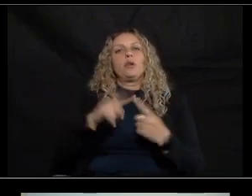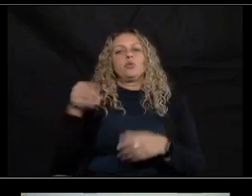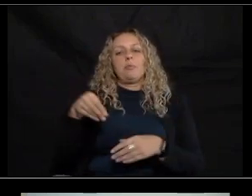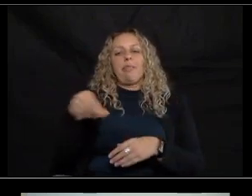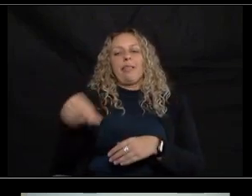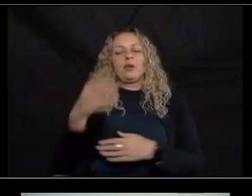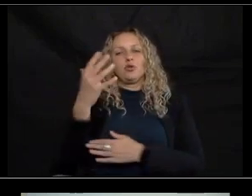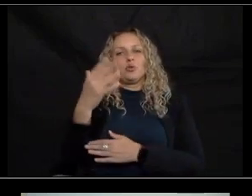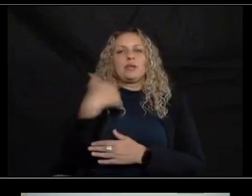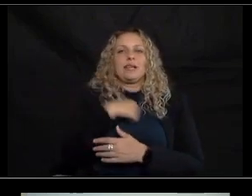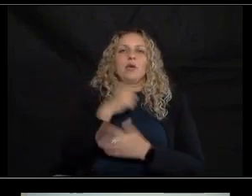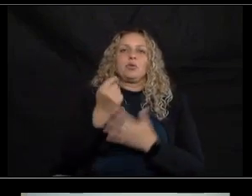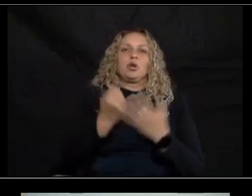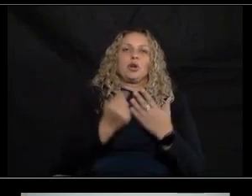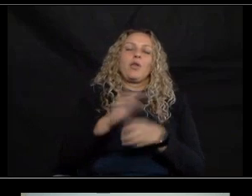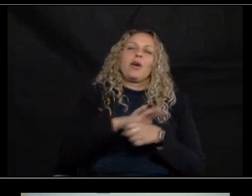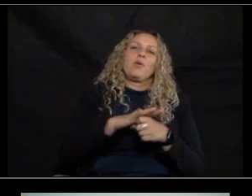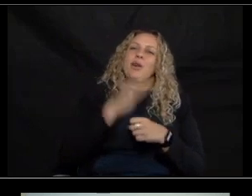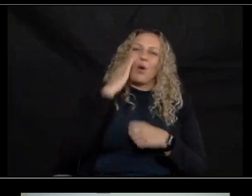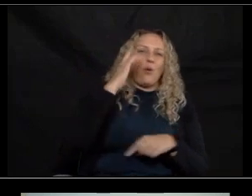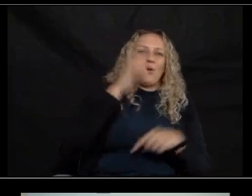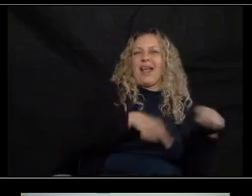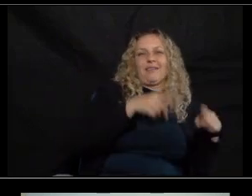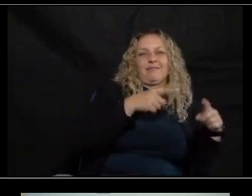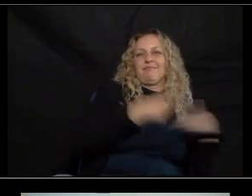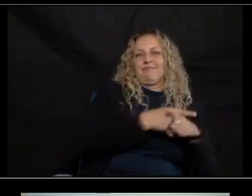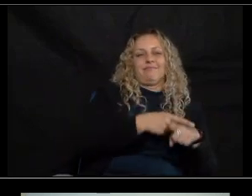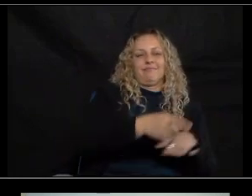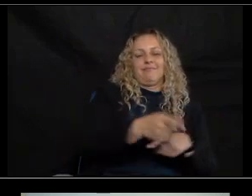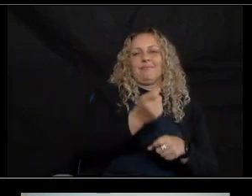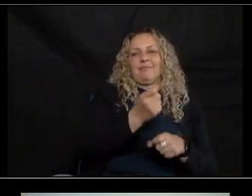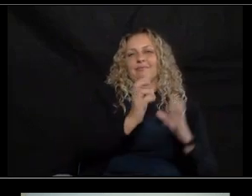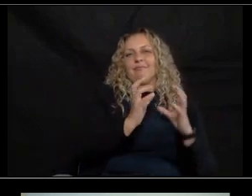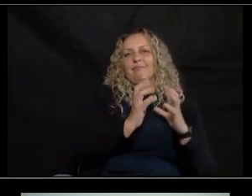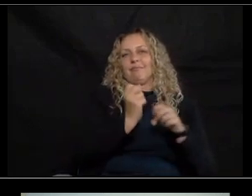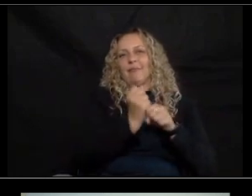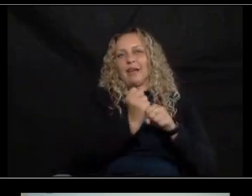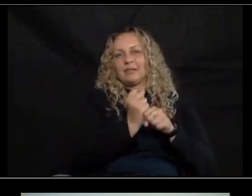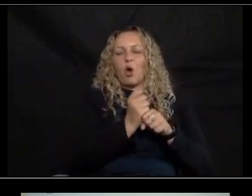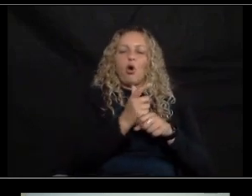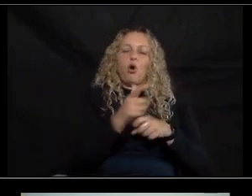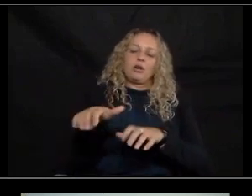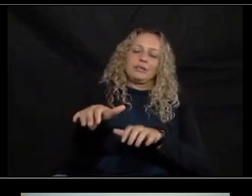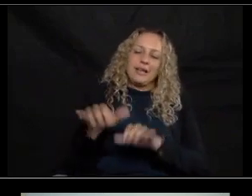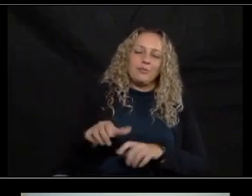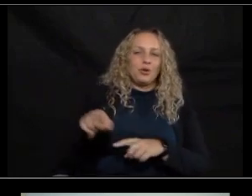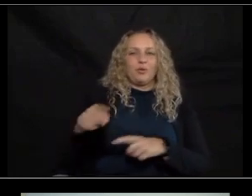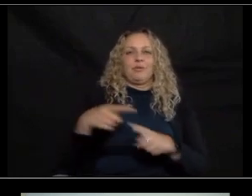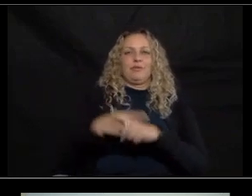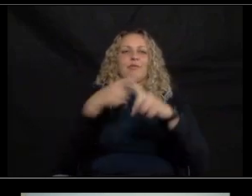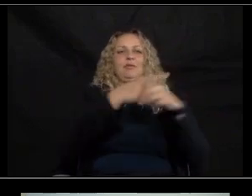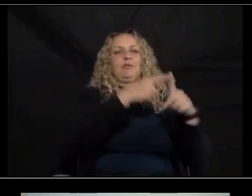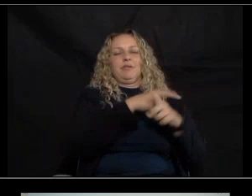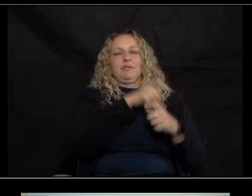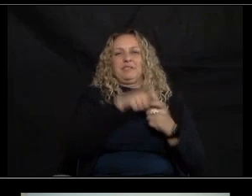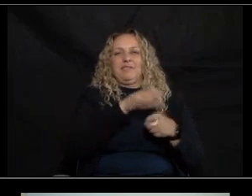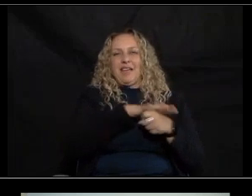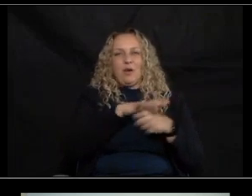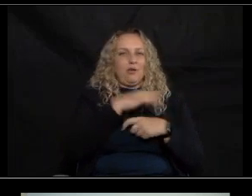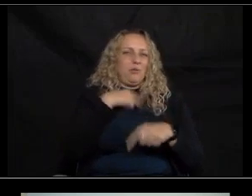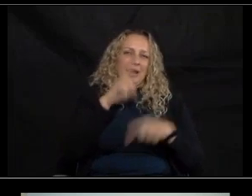then we took out the areas that we know we can't plant in, like ball fields, cemeteries, and certain right-of-ways